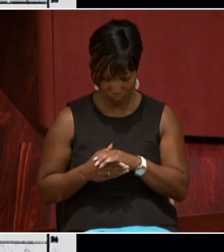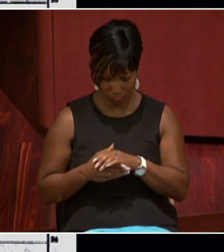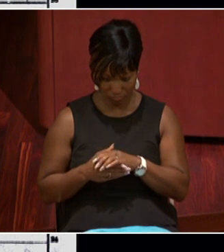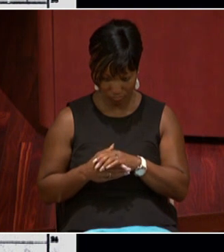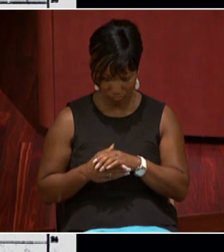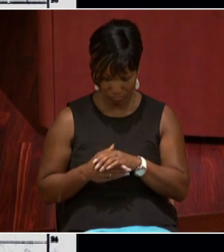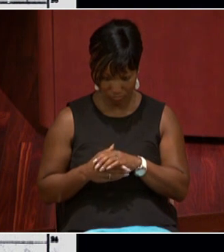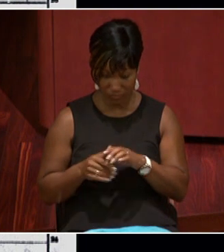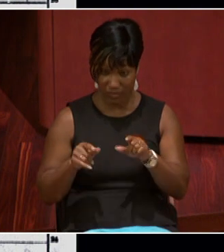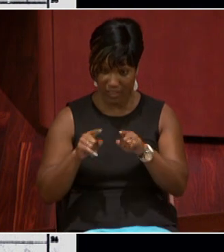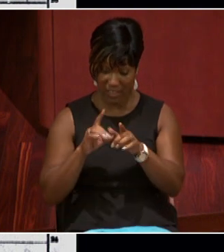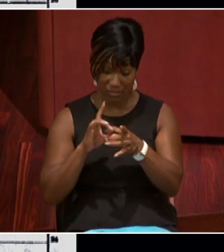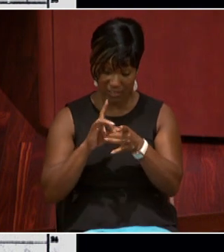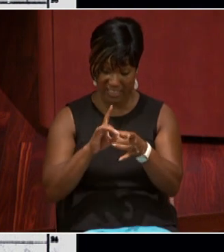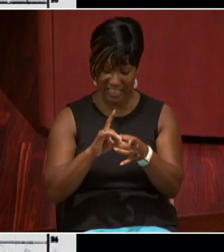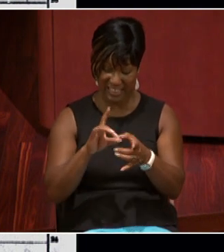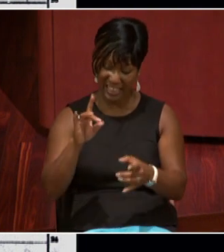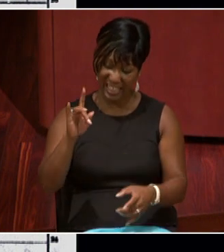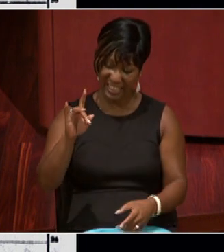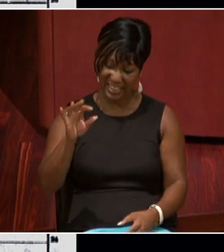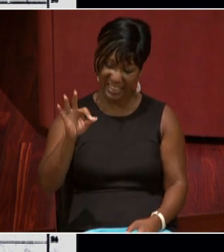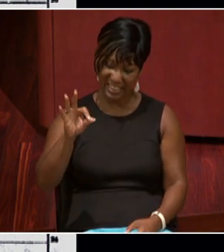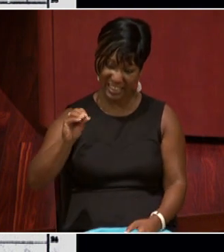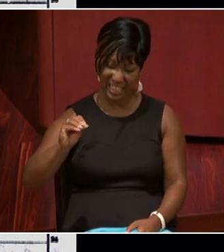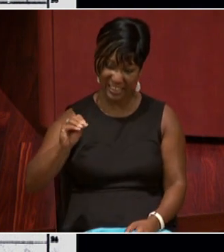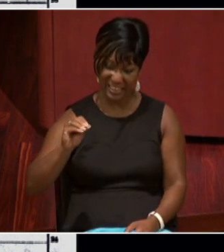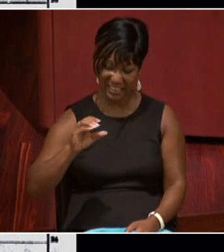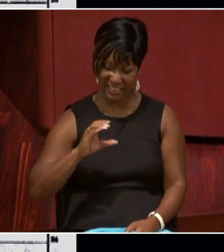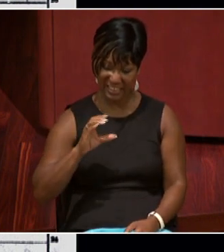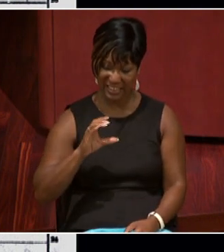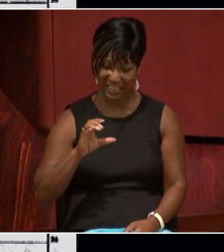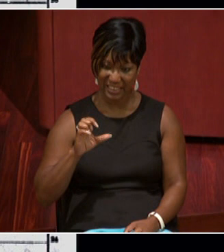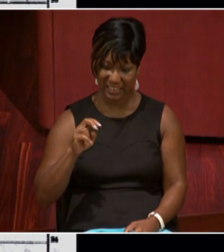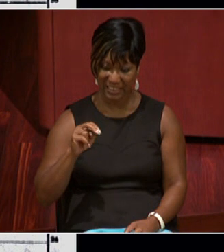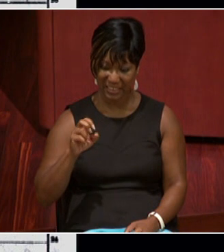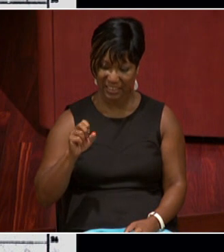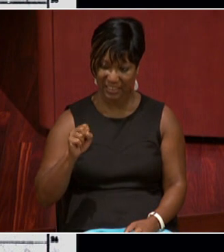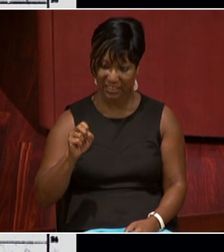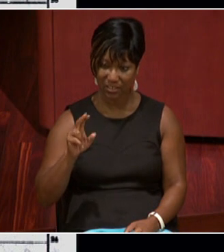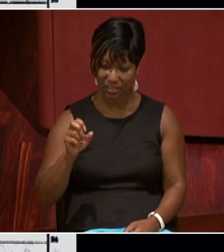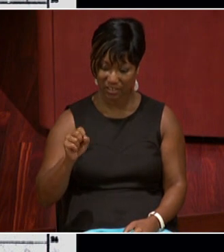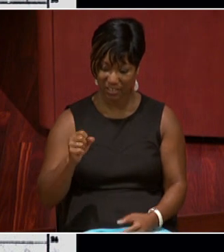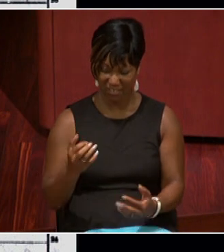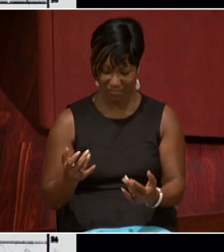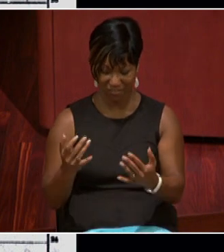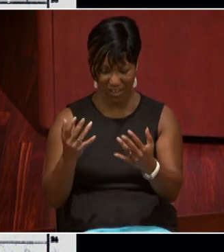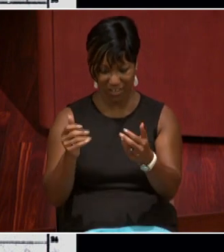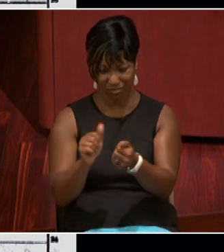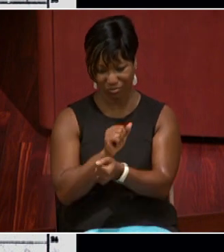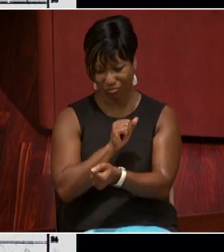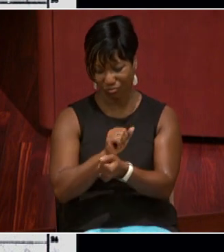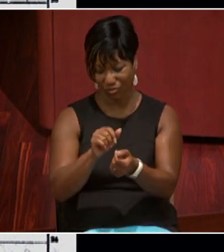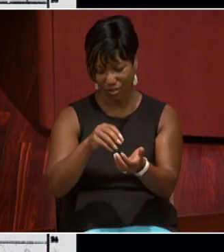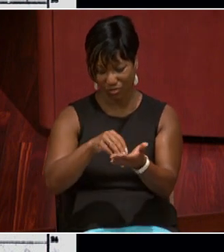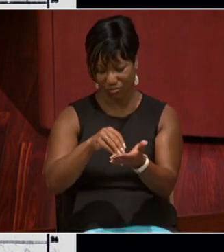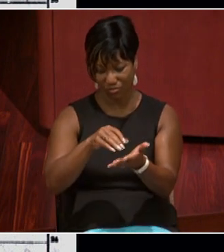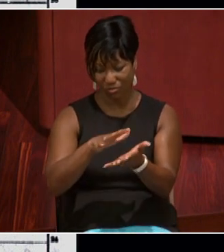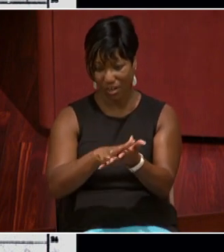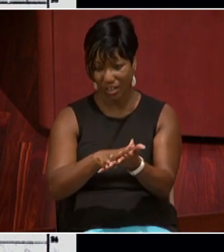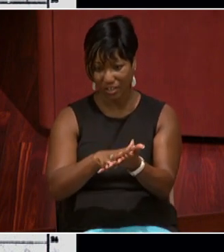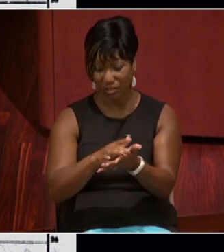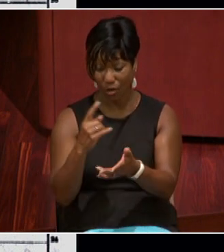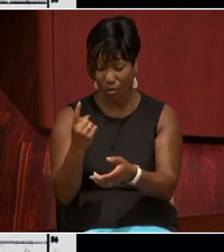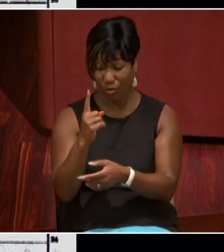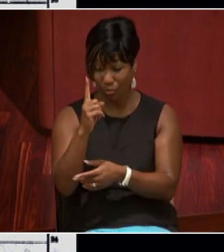In terms of the 1890 census, there was a fire that destroyed most of the records. Only about 1% of those